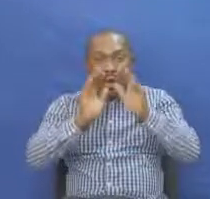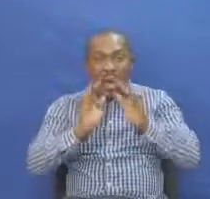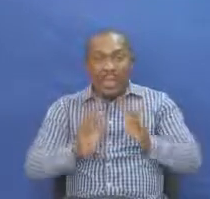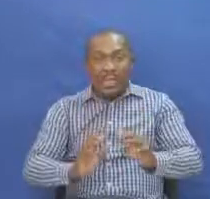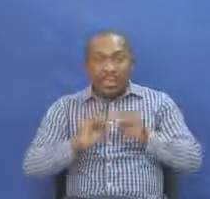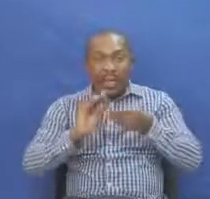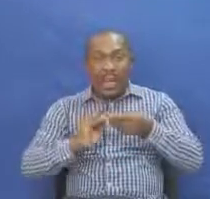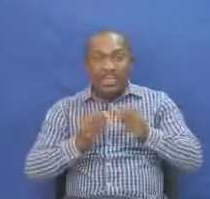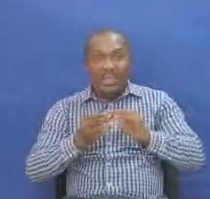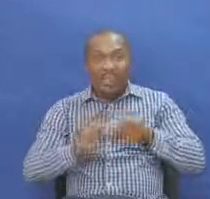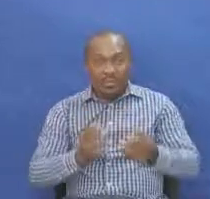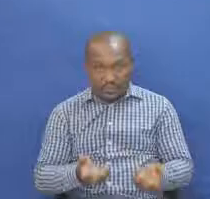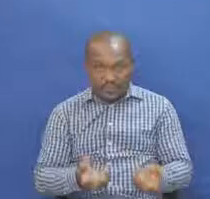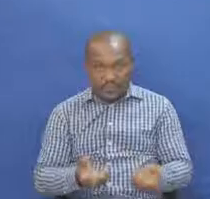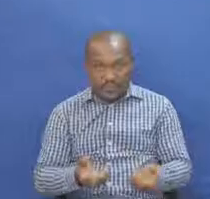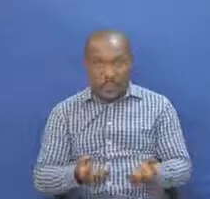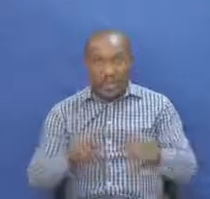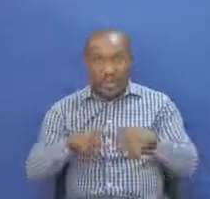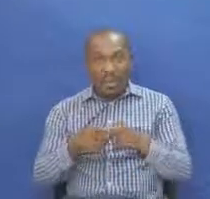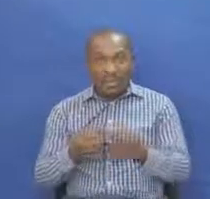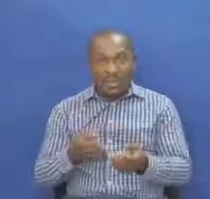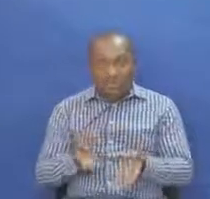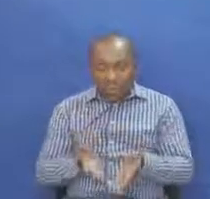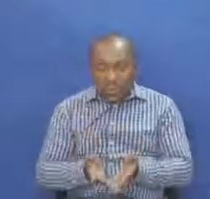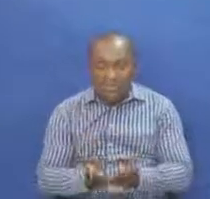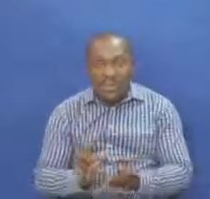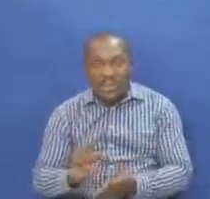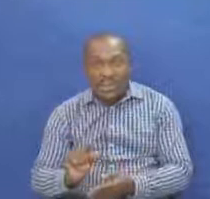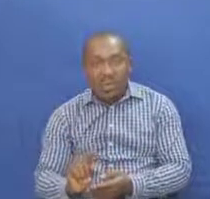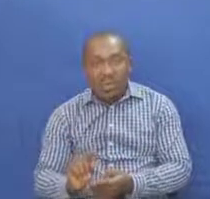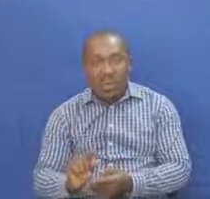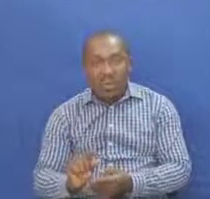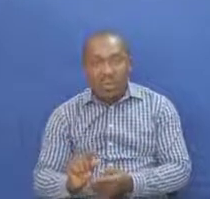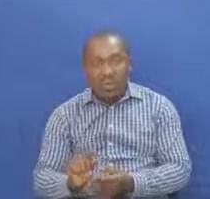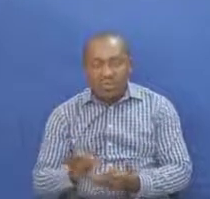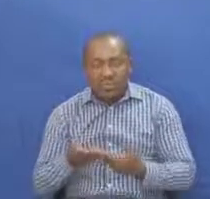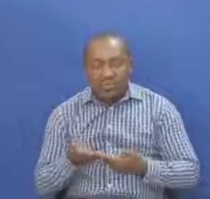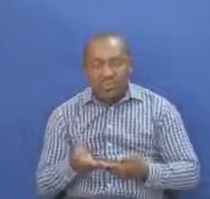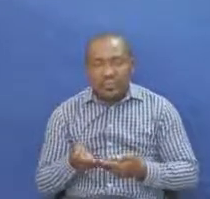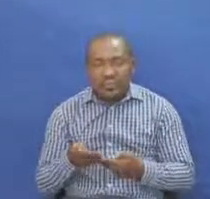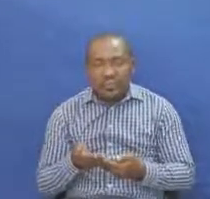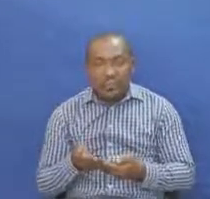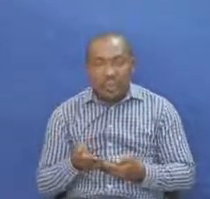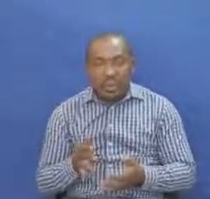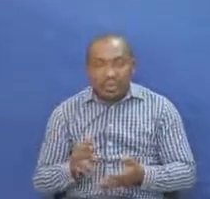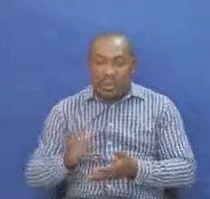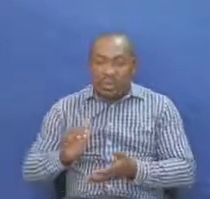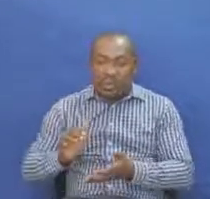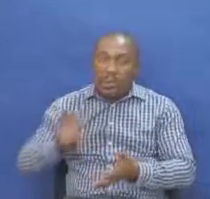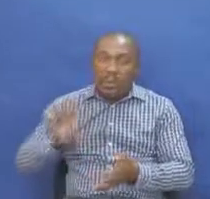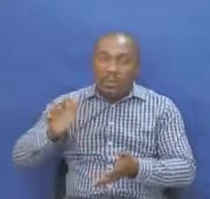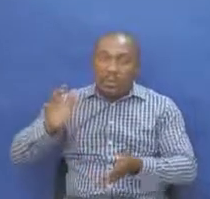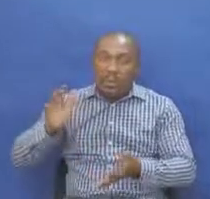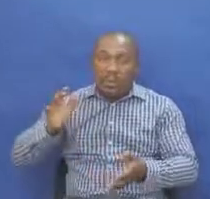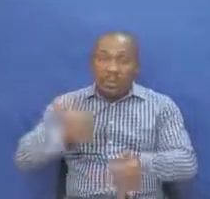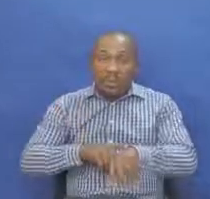usually small in size. Every newly produced organism is usually small in size. But with time,